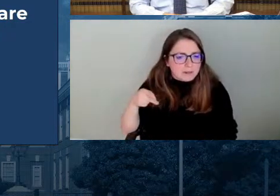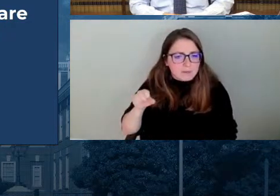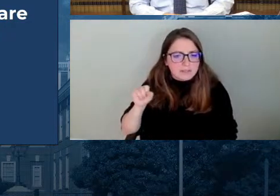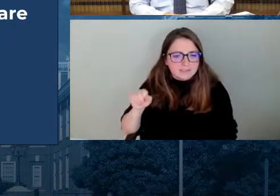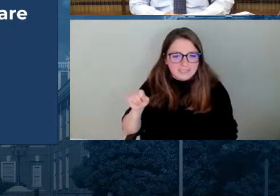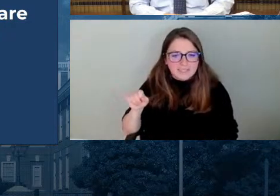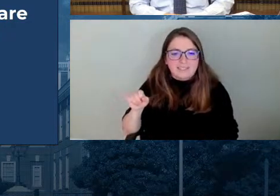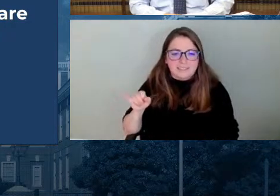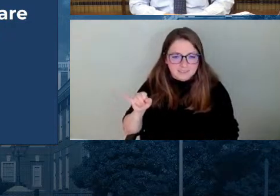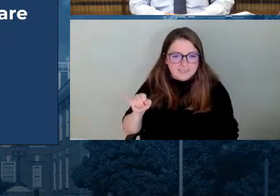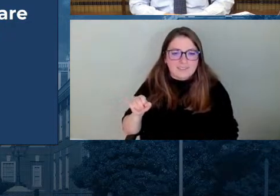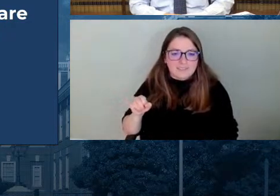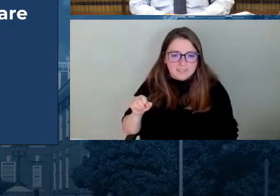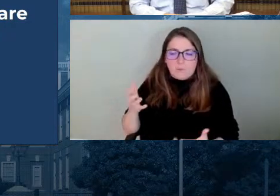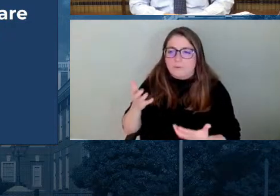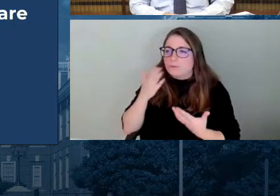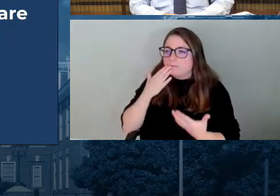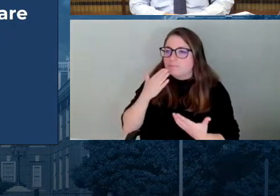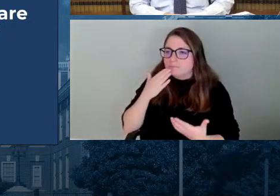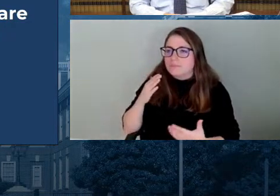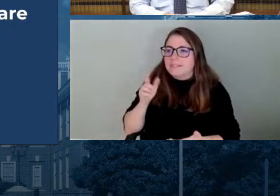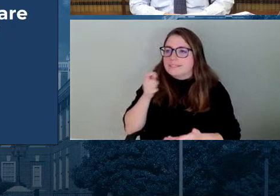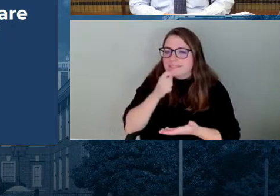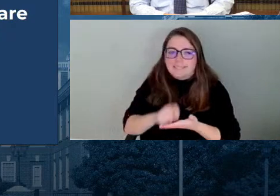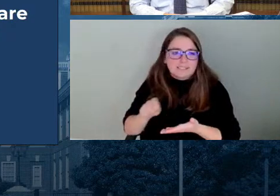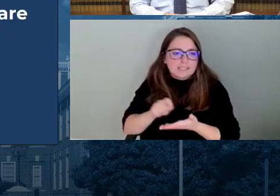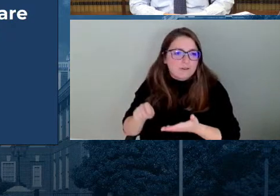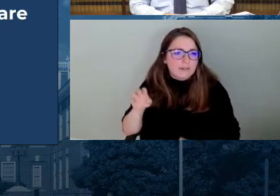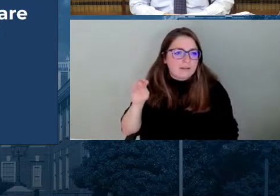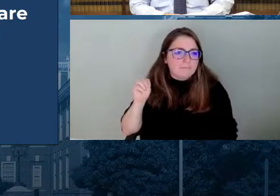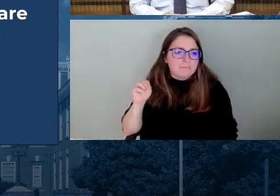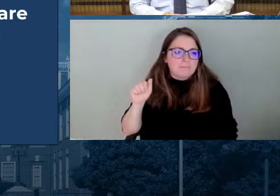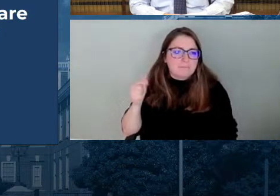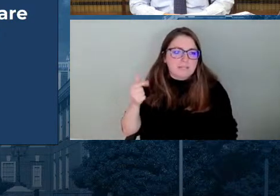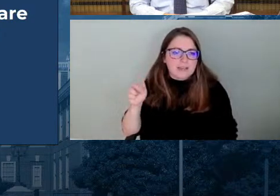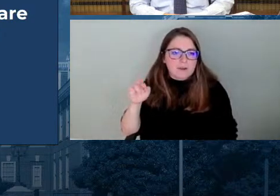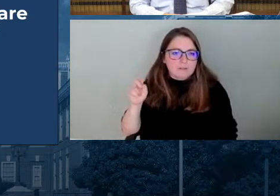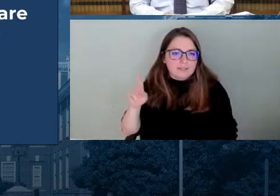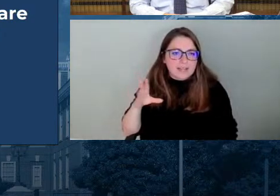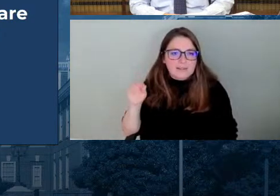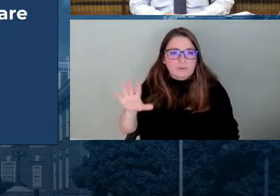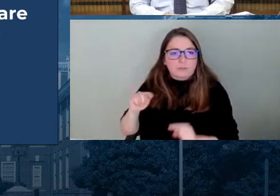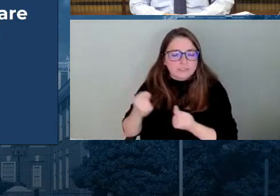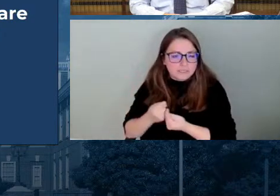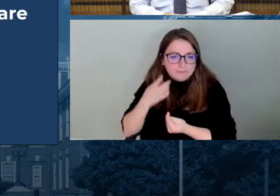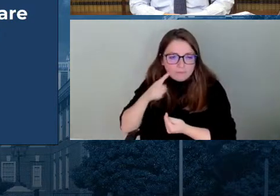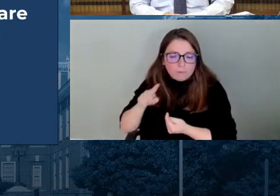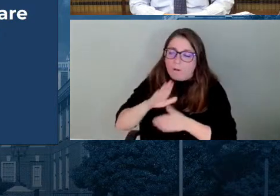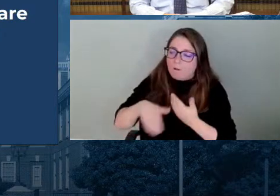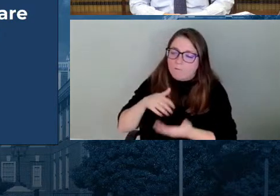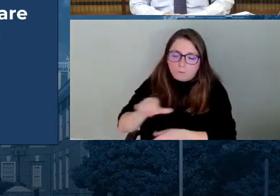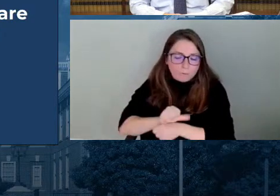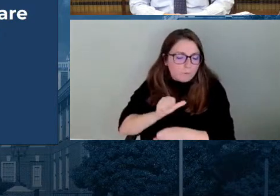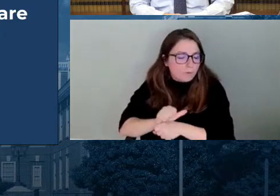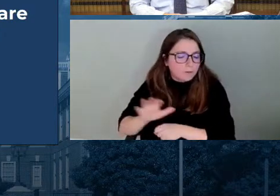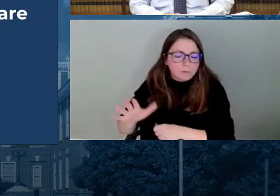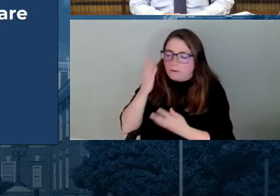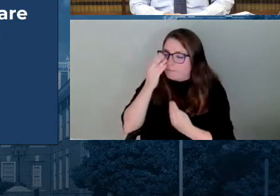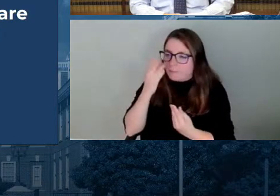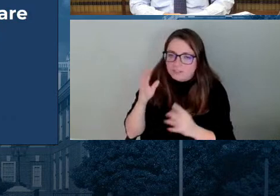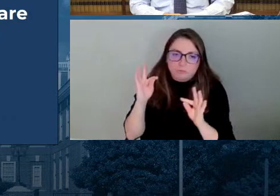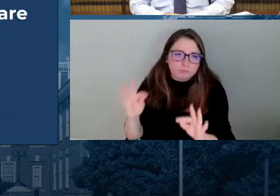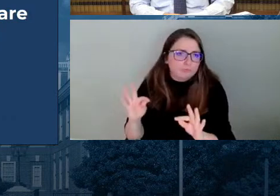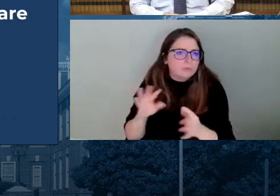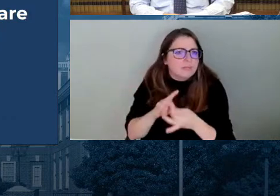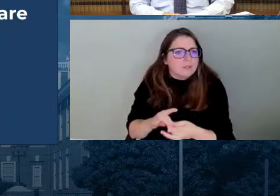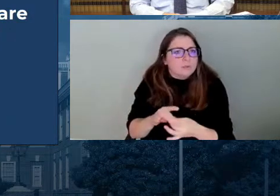to thank Secretary McGarrick and her team for the work you're doing, for all this really good information about preventive